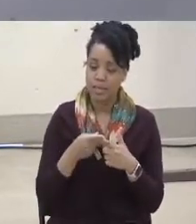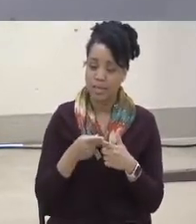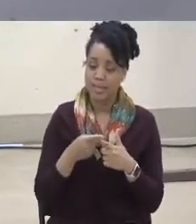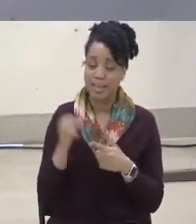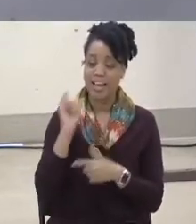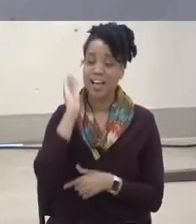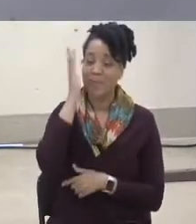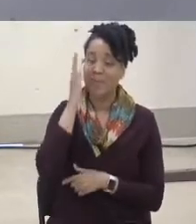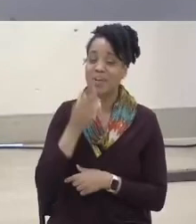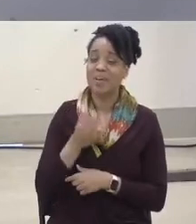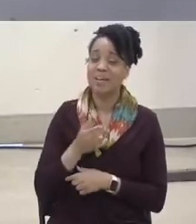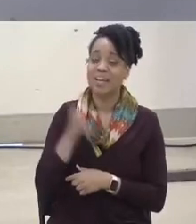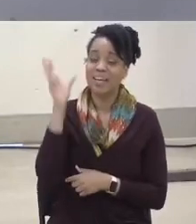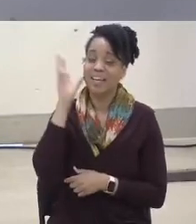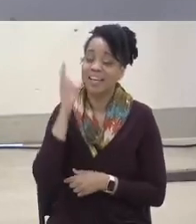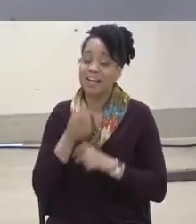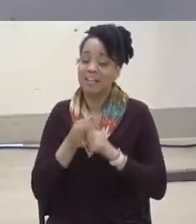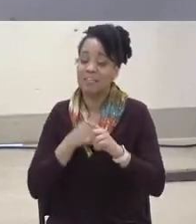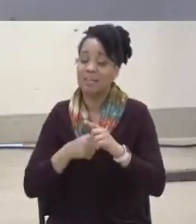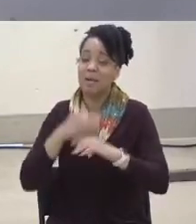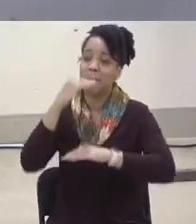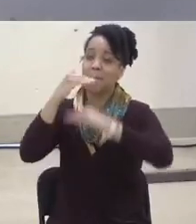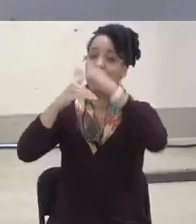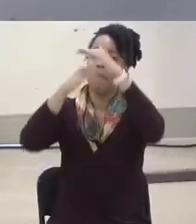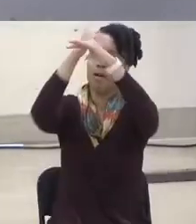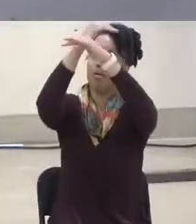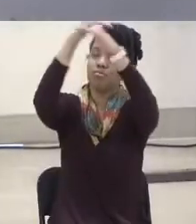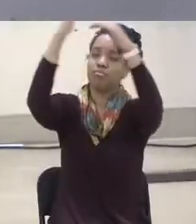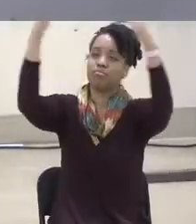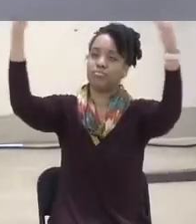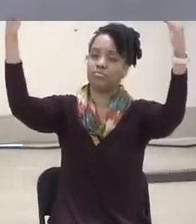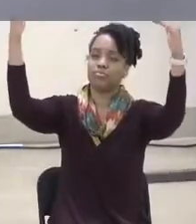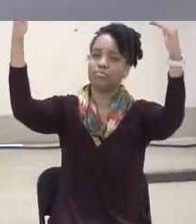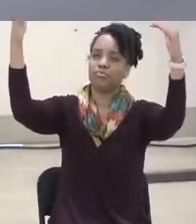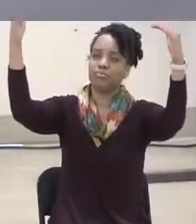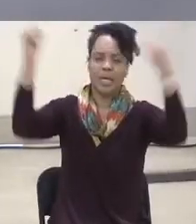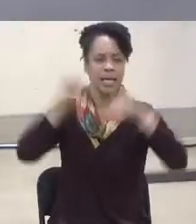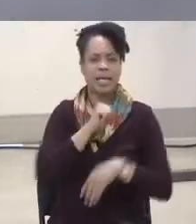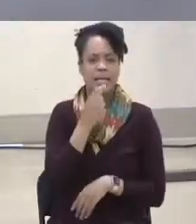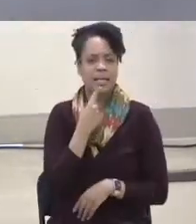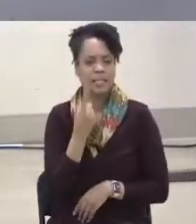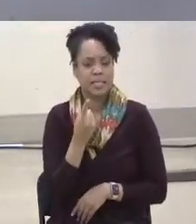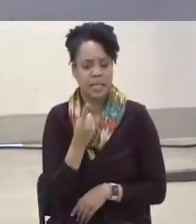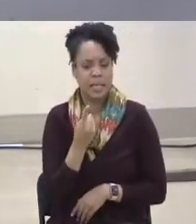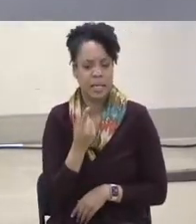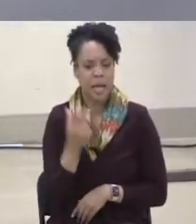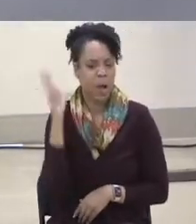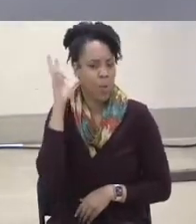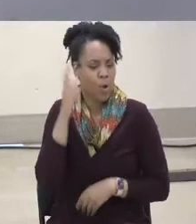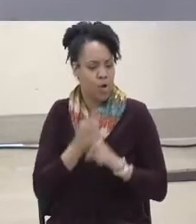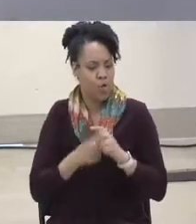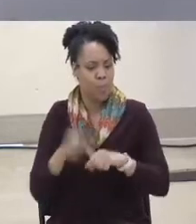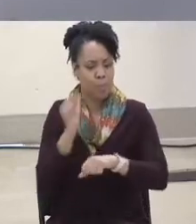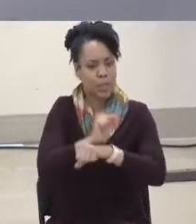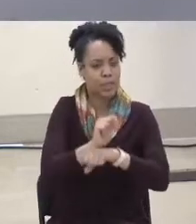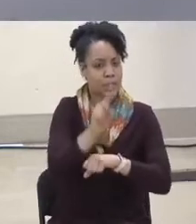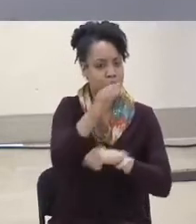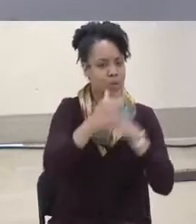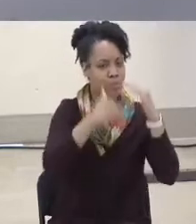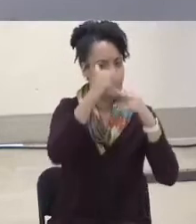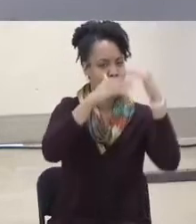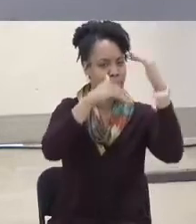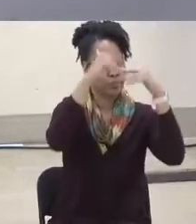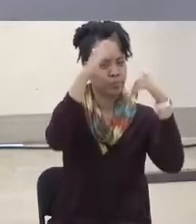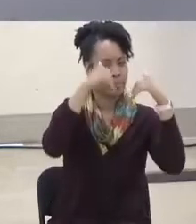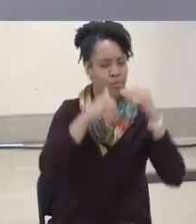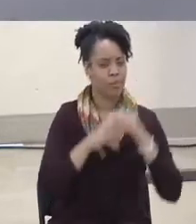hear from heaven. entonces yo iré desde los cielos. He didn't say, I'll hear from the temple that you built. Él dijo que no iba a escuchar